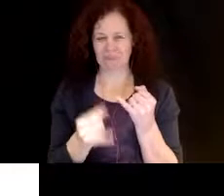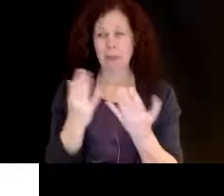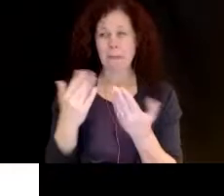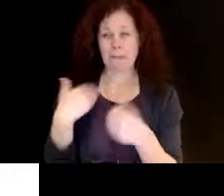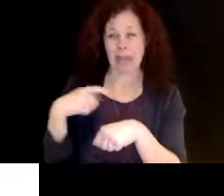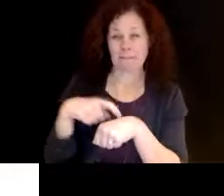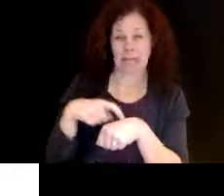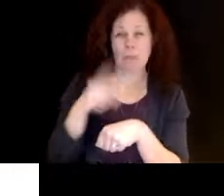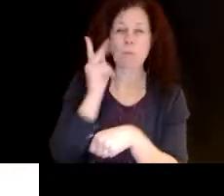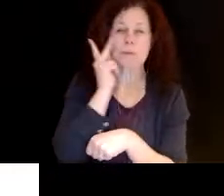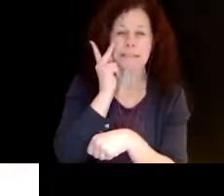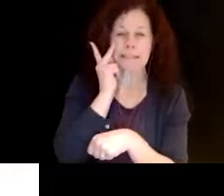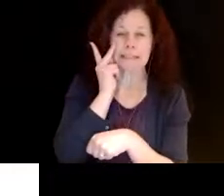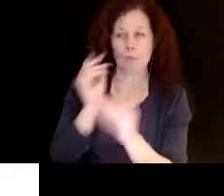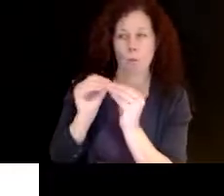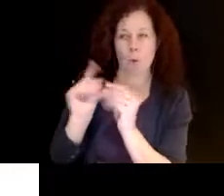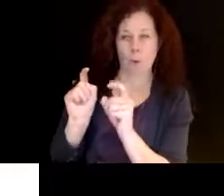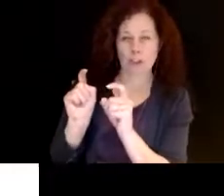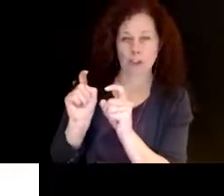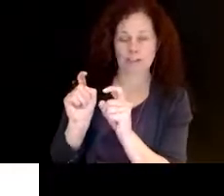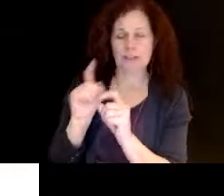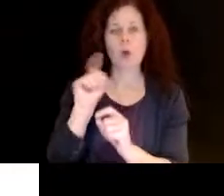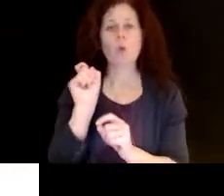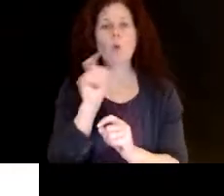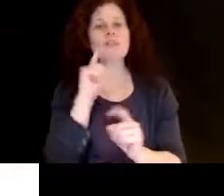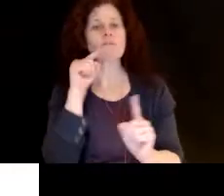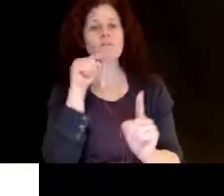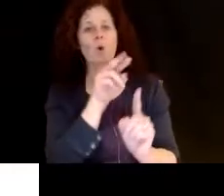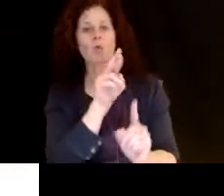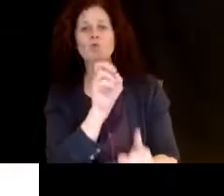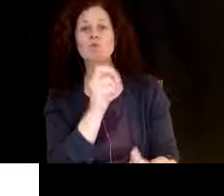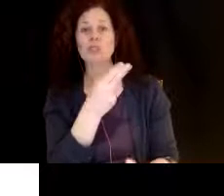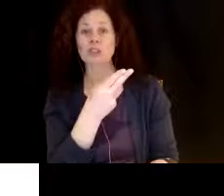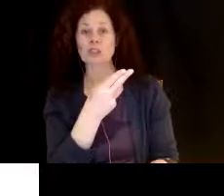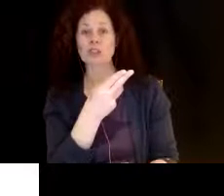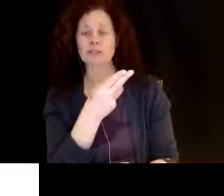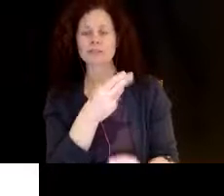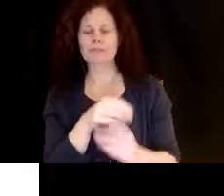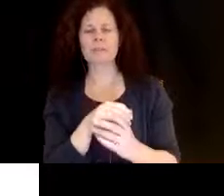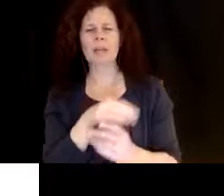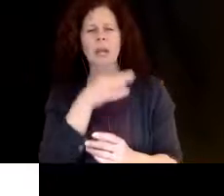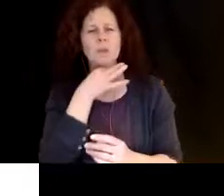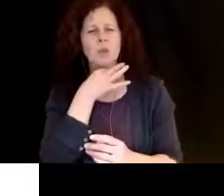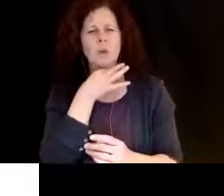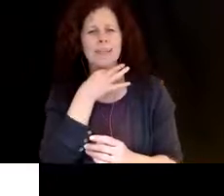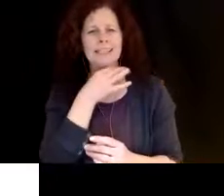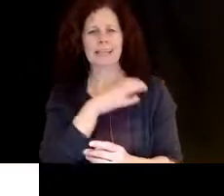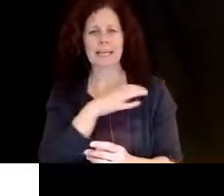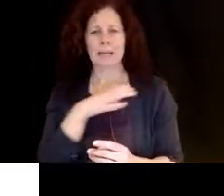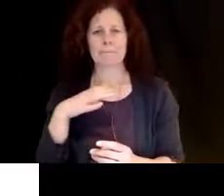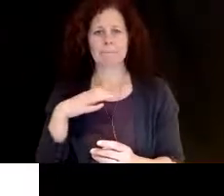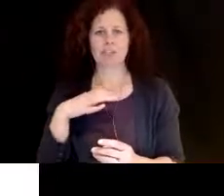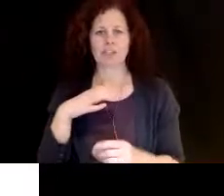not sure. This next question is for Rich. Is this a common problem where commissions on disability are reluctant to